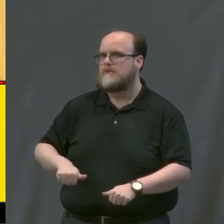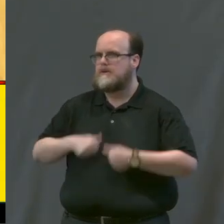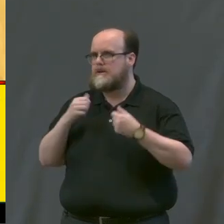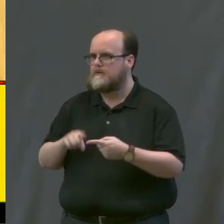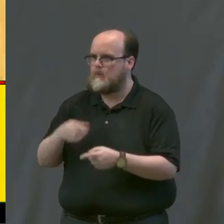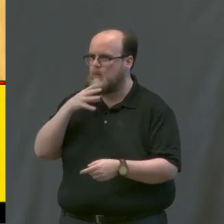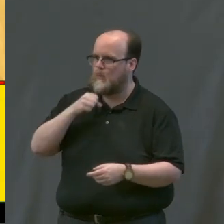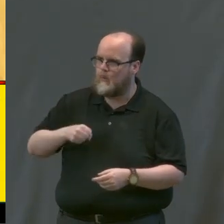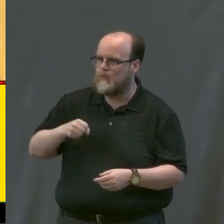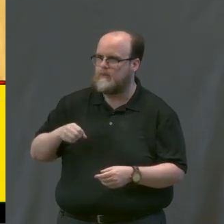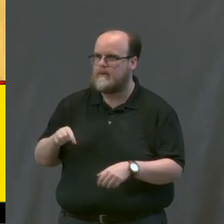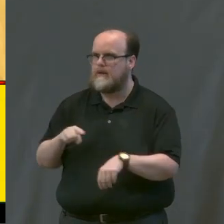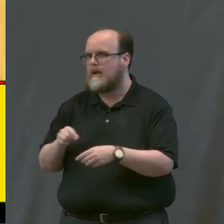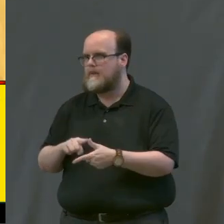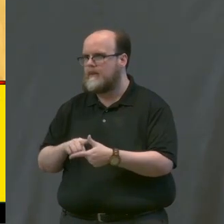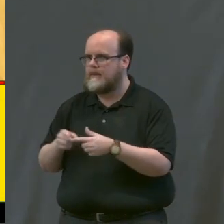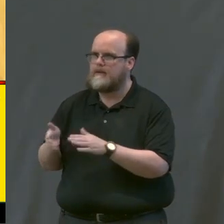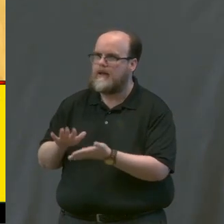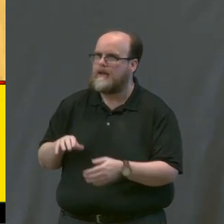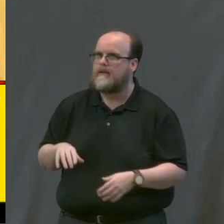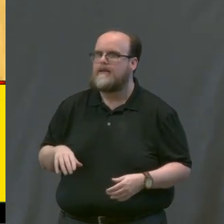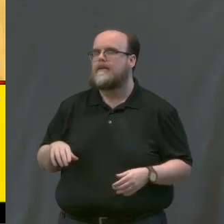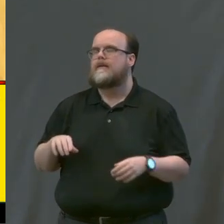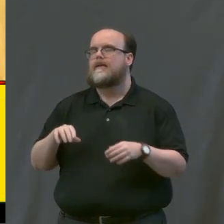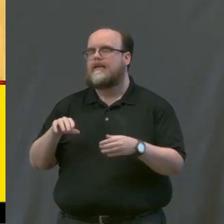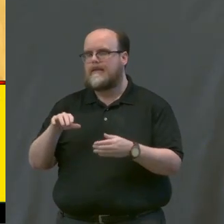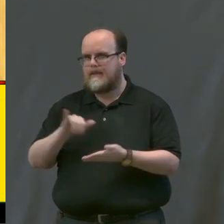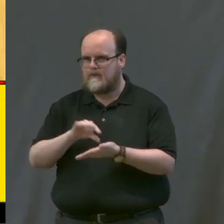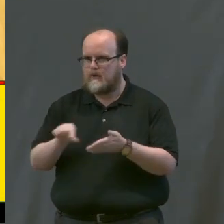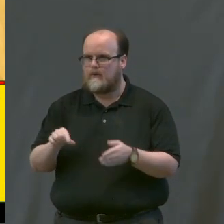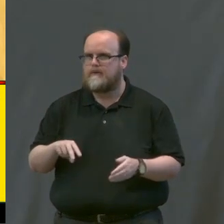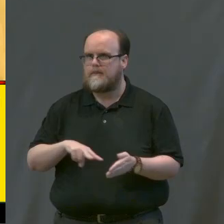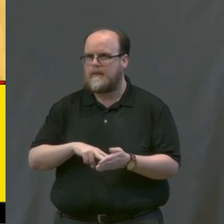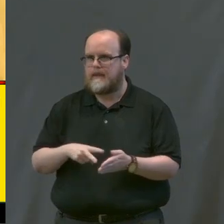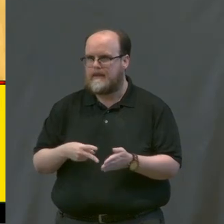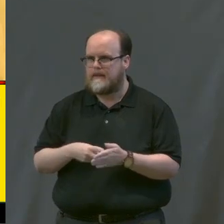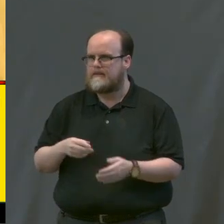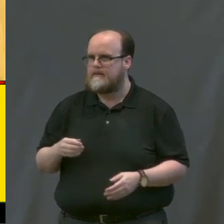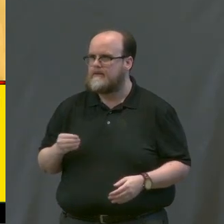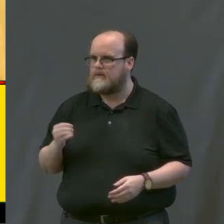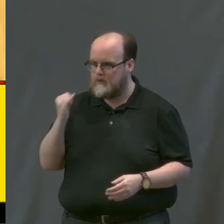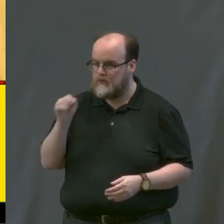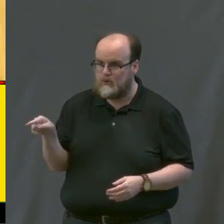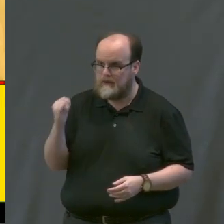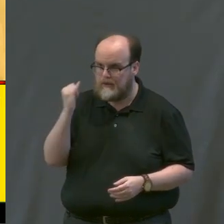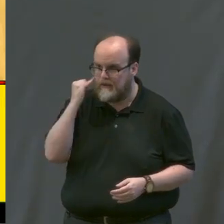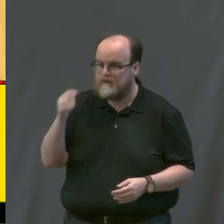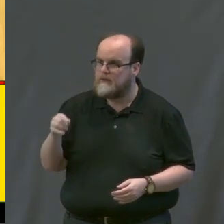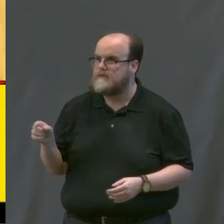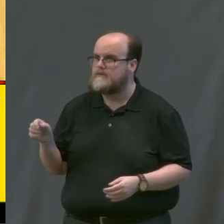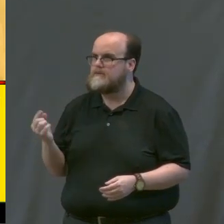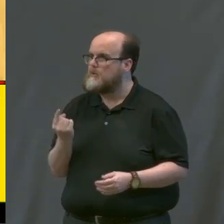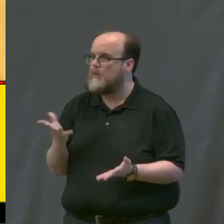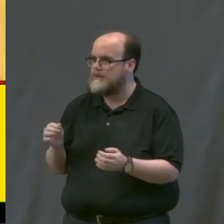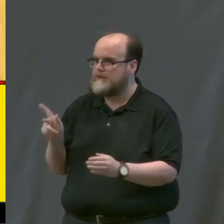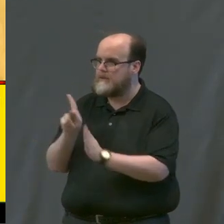and although that is scriptural. This verse means just a little bit more than that. It's saying you be faithful even to the point of